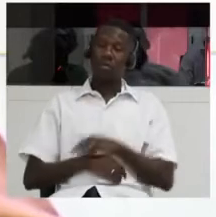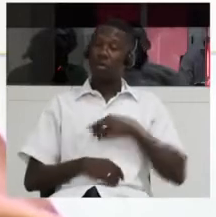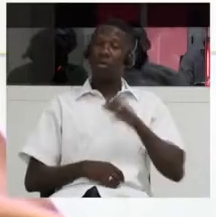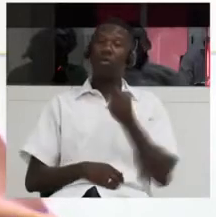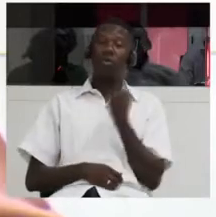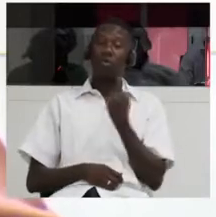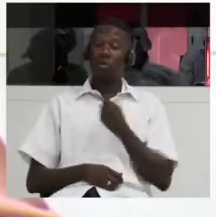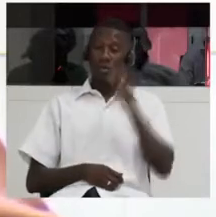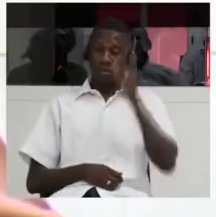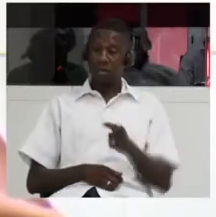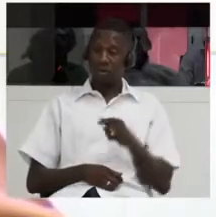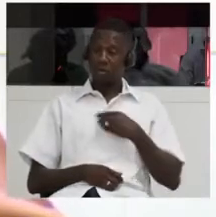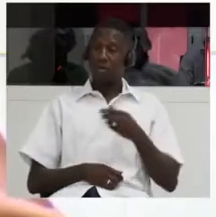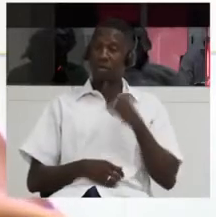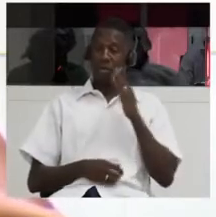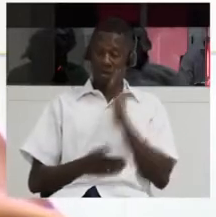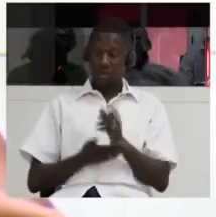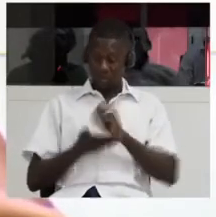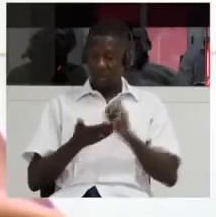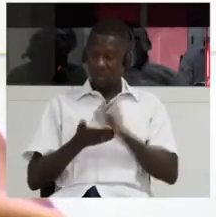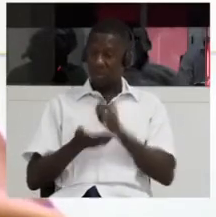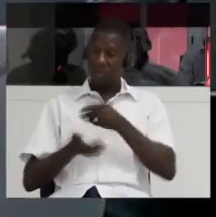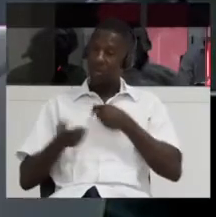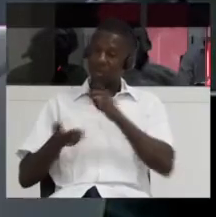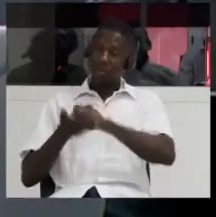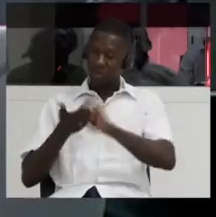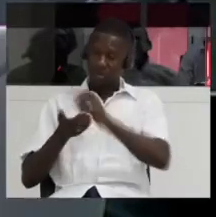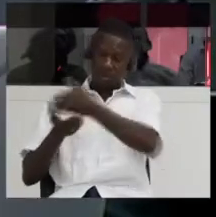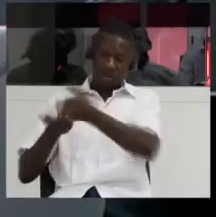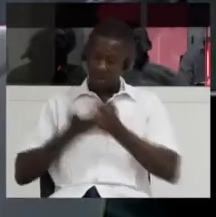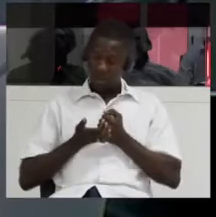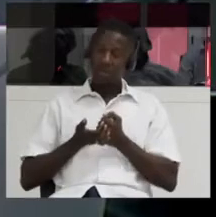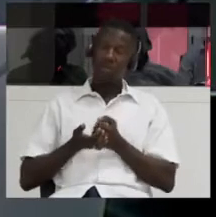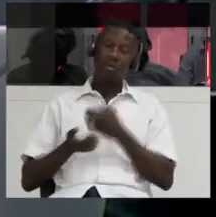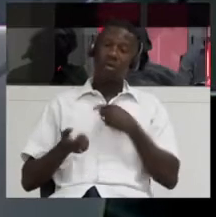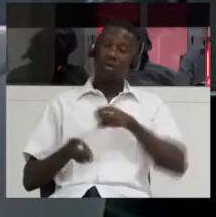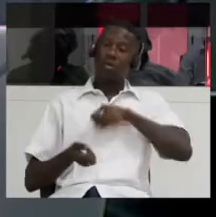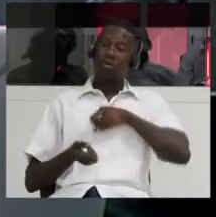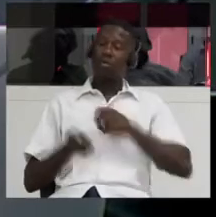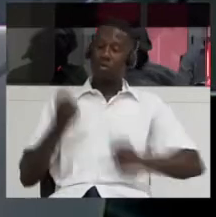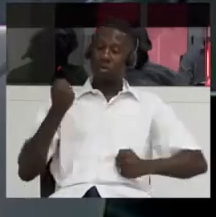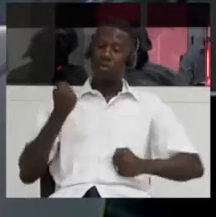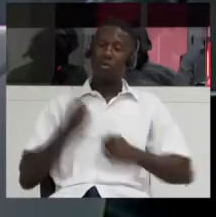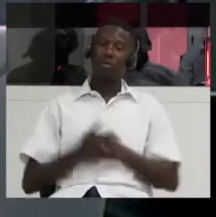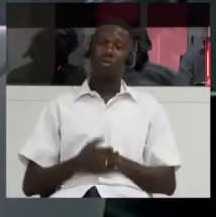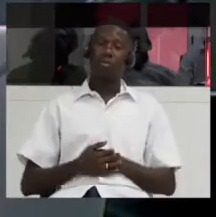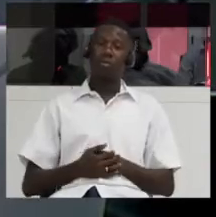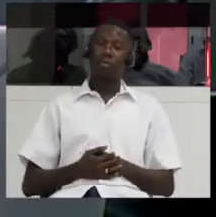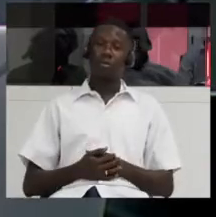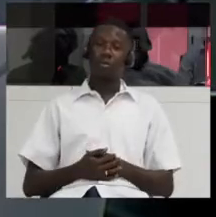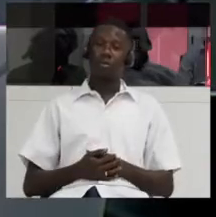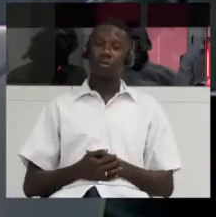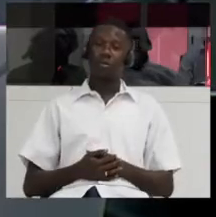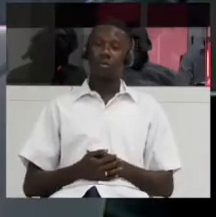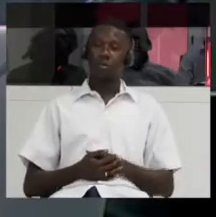that particular weapon because it's your personal weapon. On this particular occasion, did you sign out weapons?